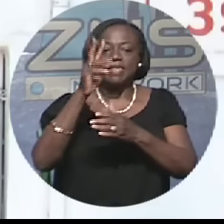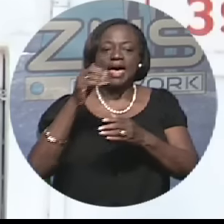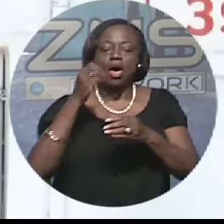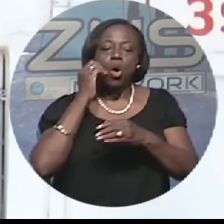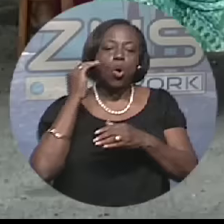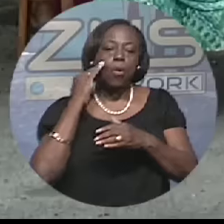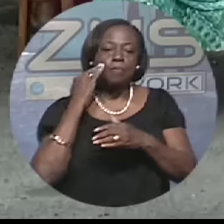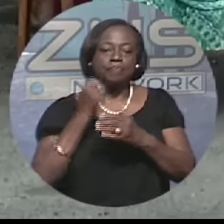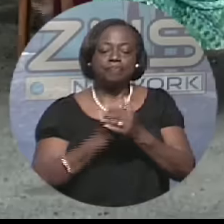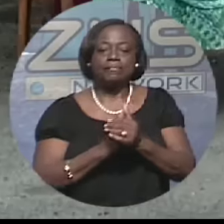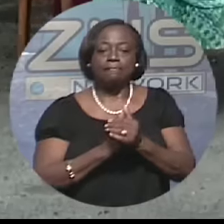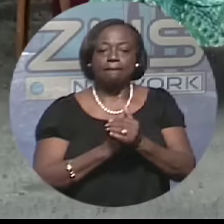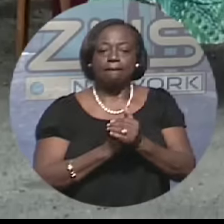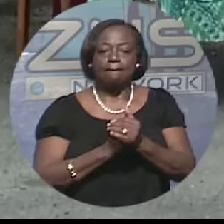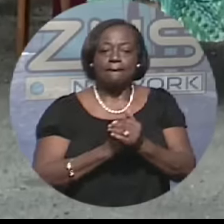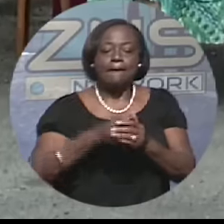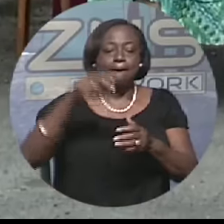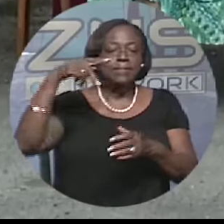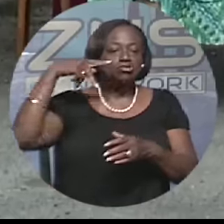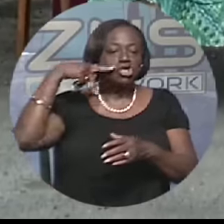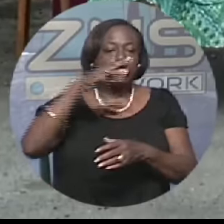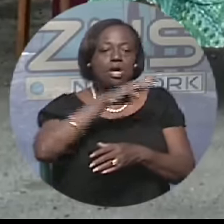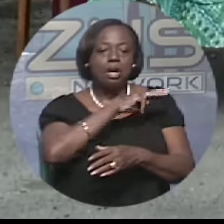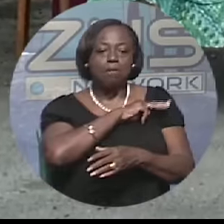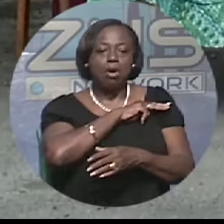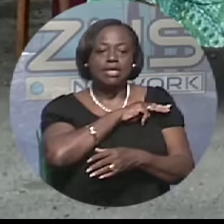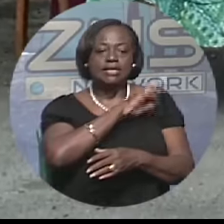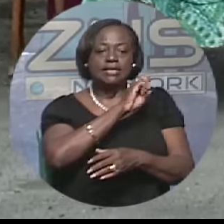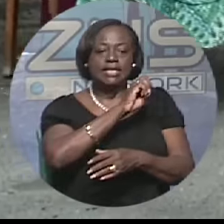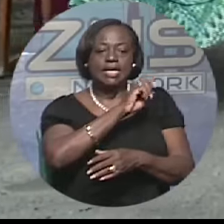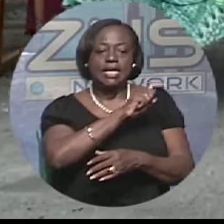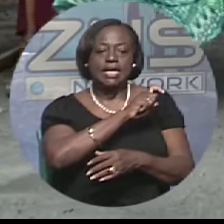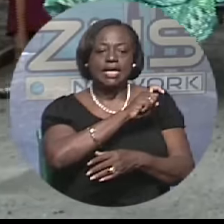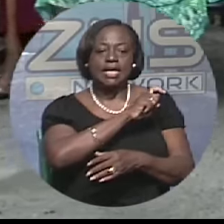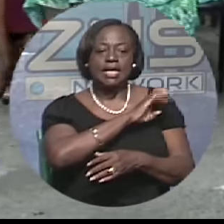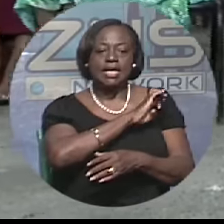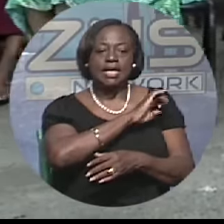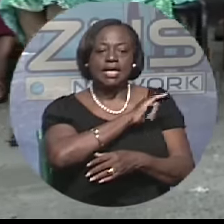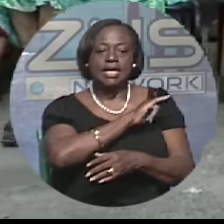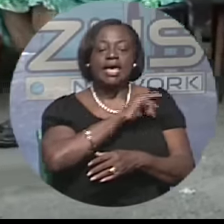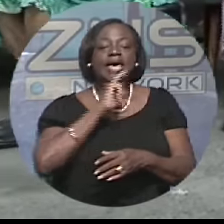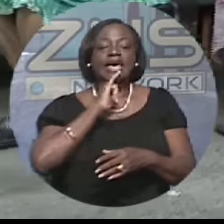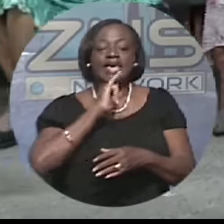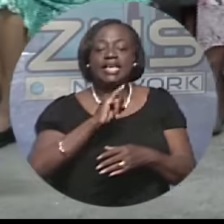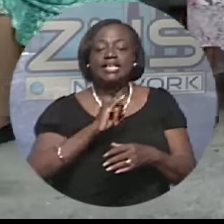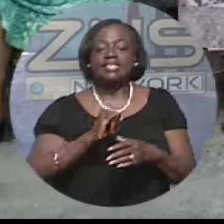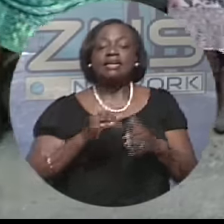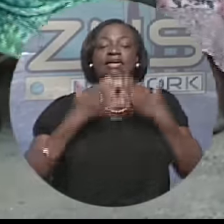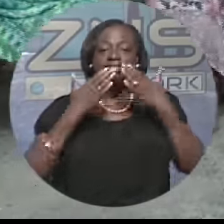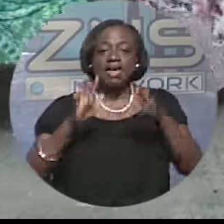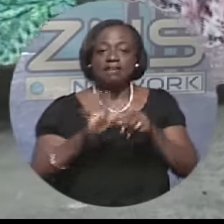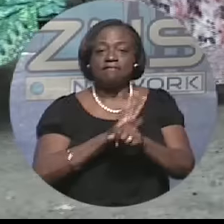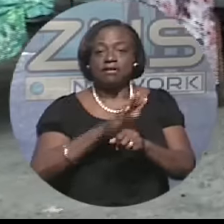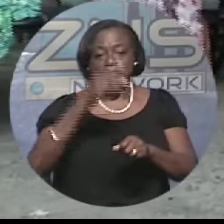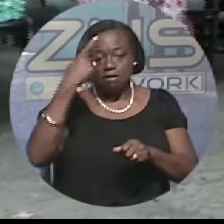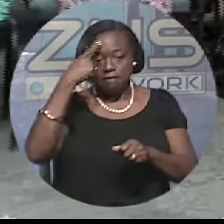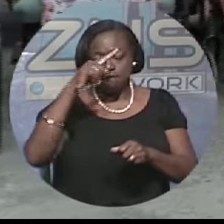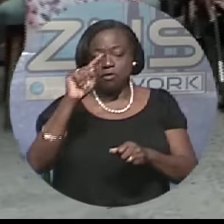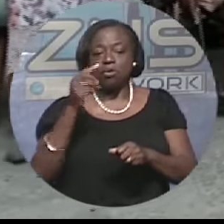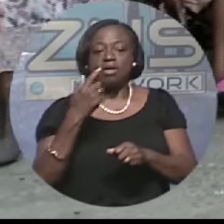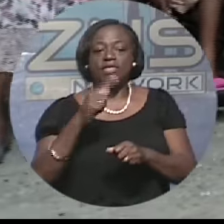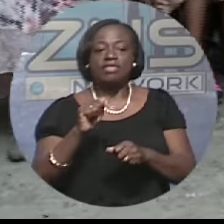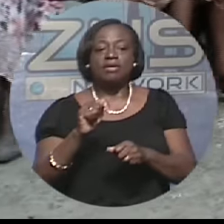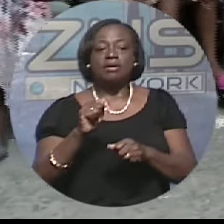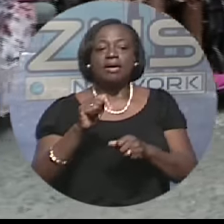Proprietor of Pat's Senior Citizens Home, Patricia Moxie, is extremely grateful for the assistance from the Rotary Club as she appeals for further